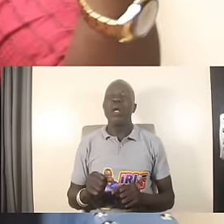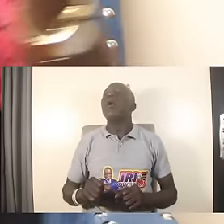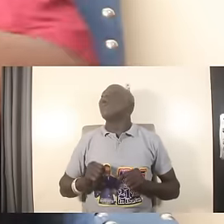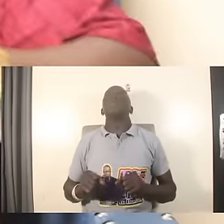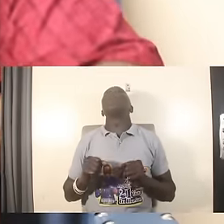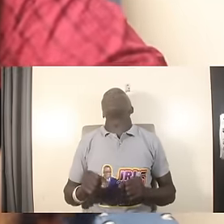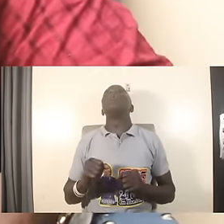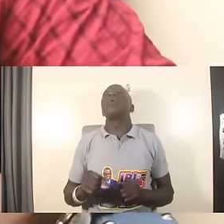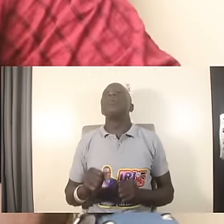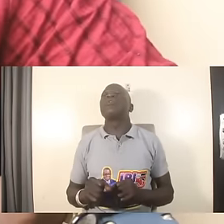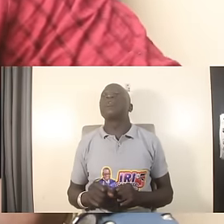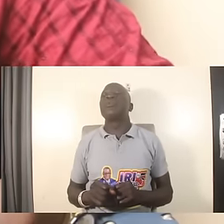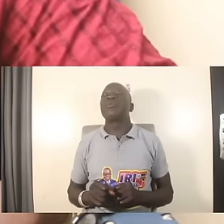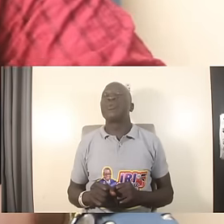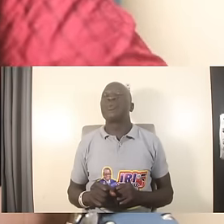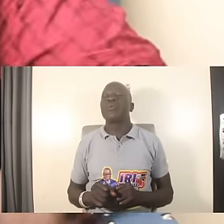agba. Oko